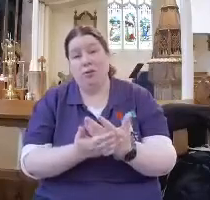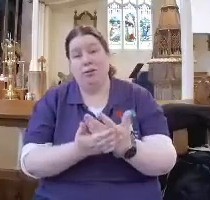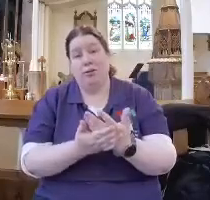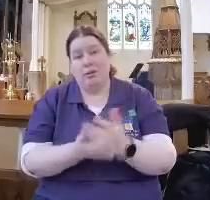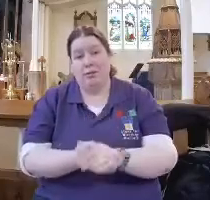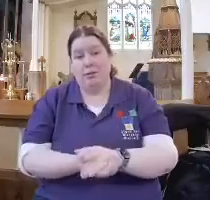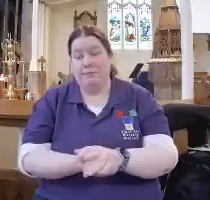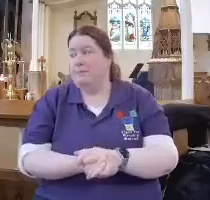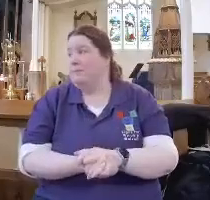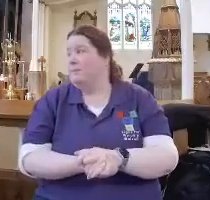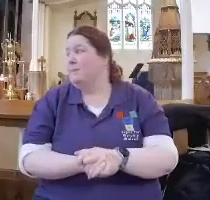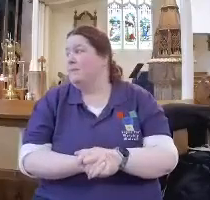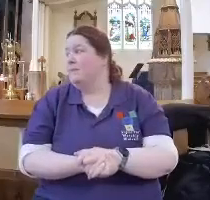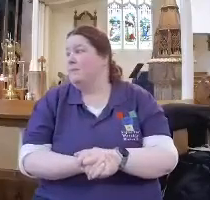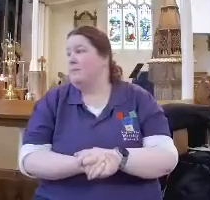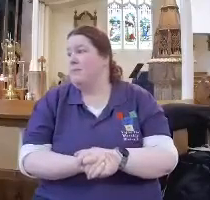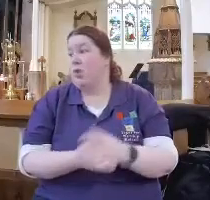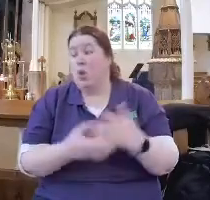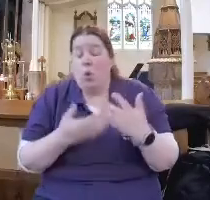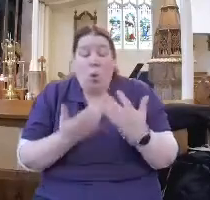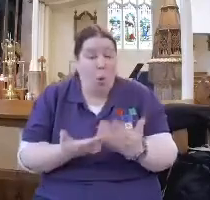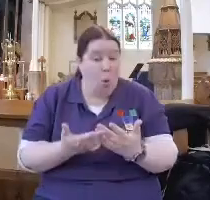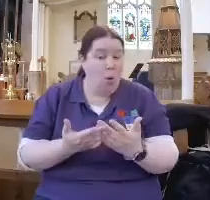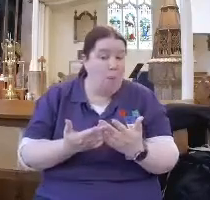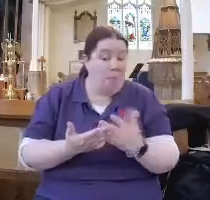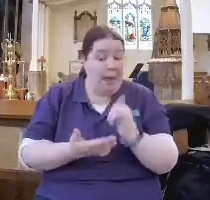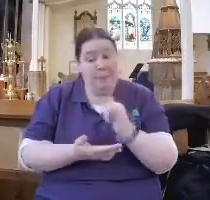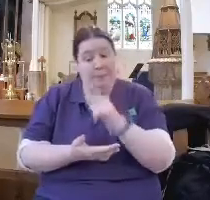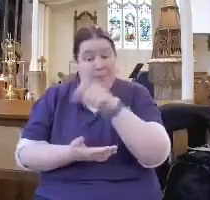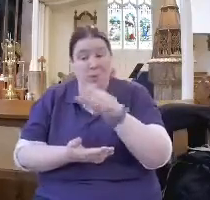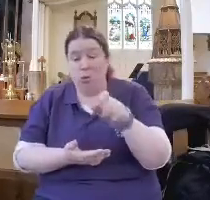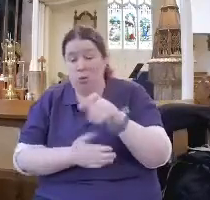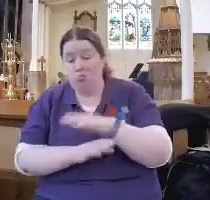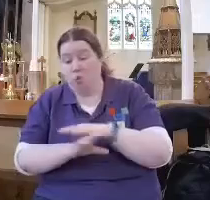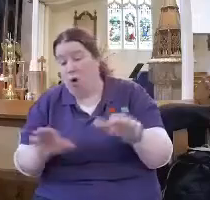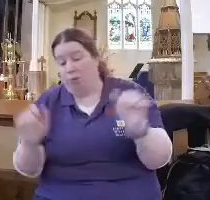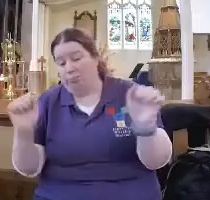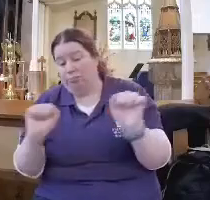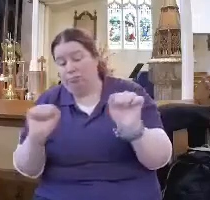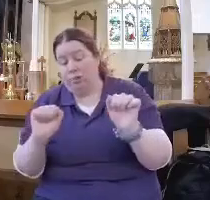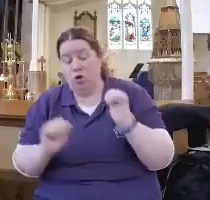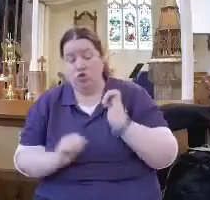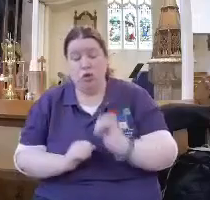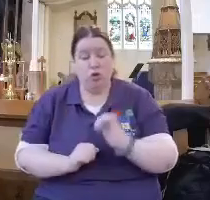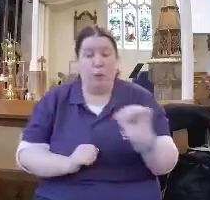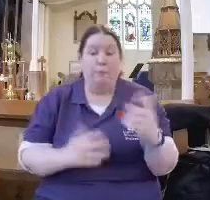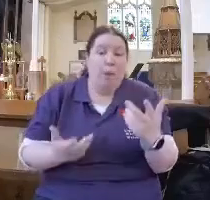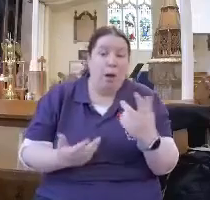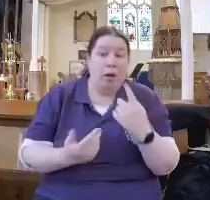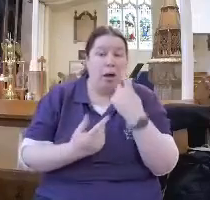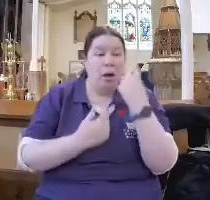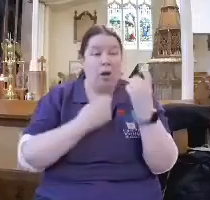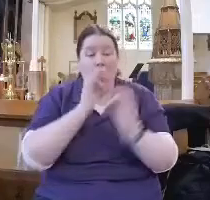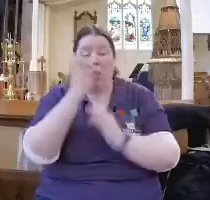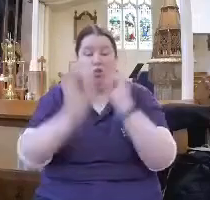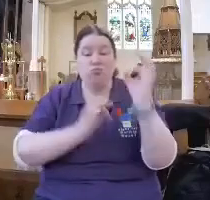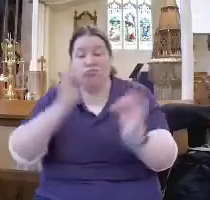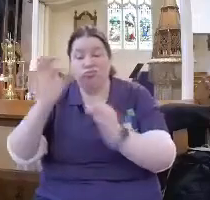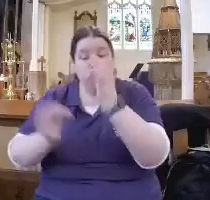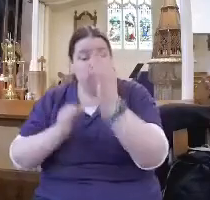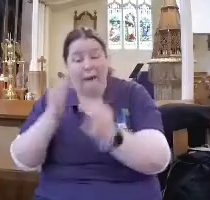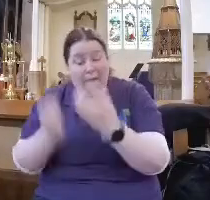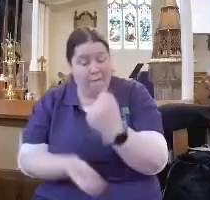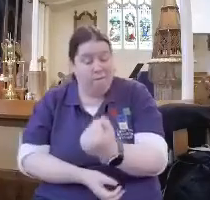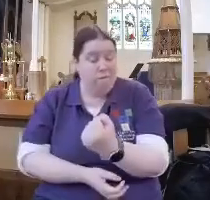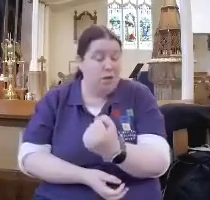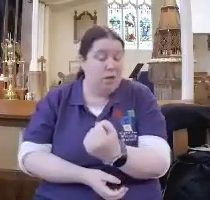indeed, even if we're not Christians, but are seriously searching. How can we fit God into our lives?